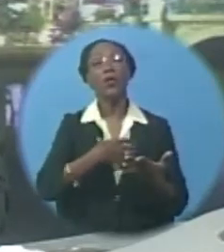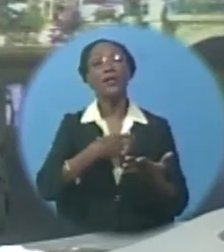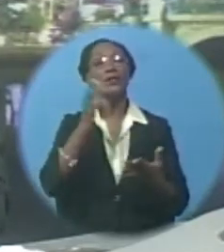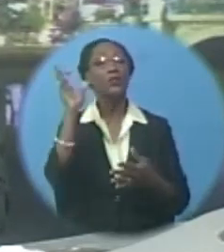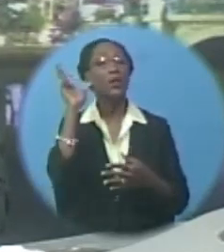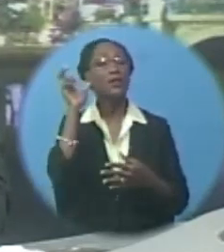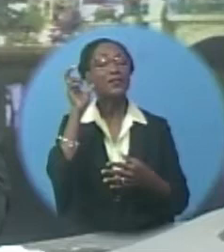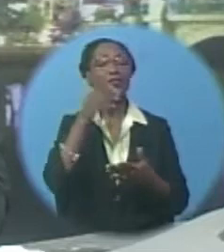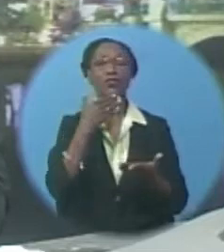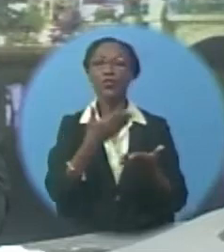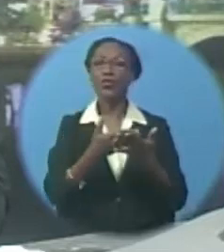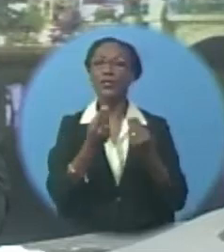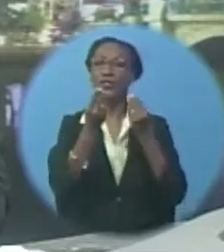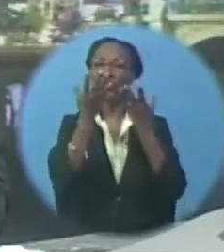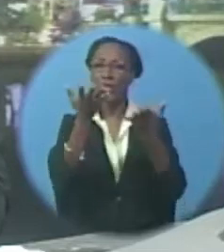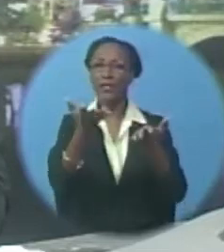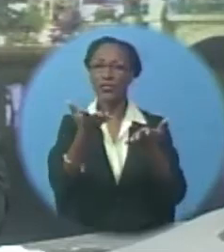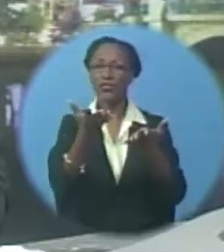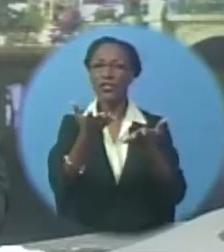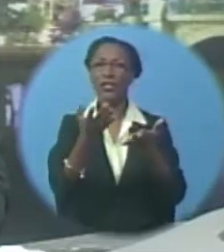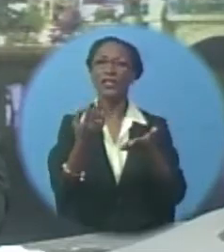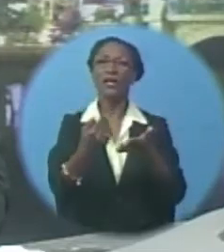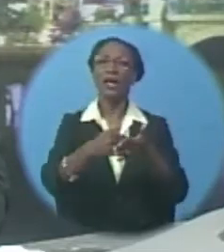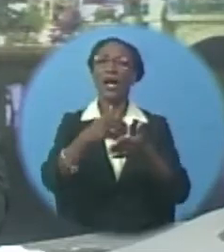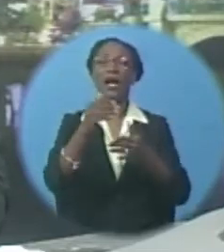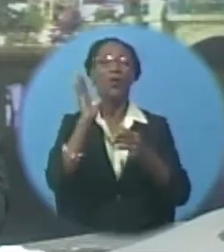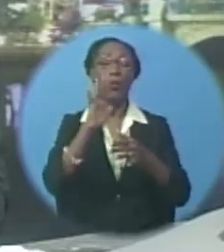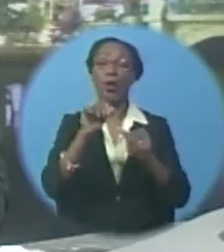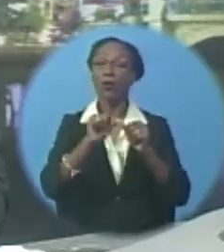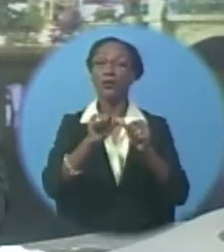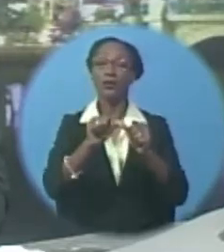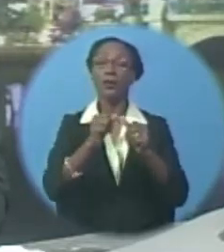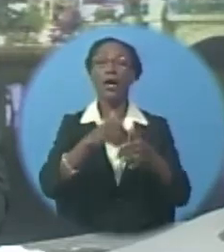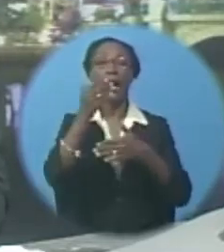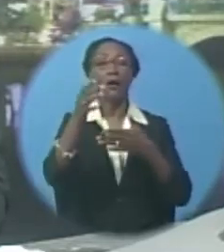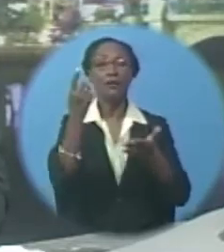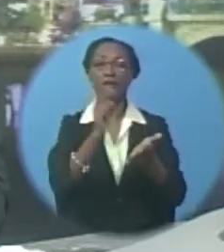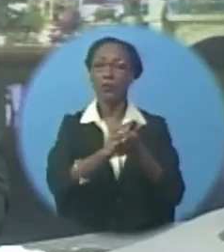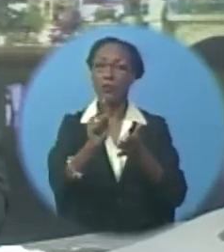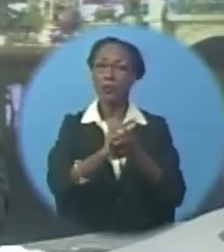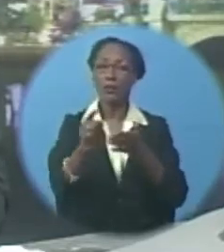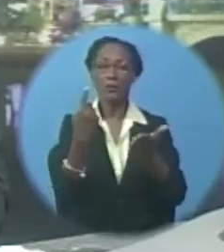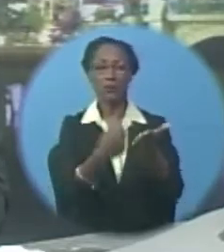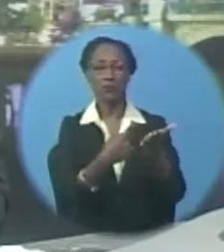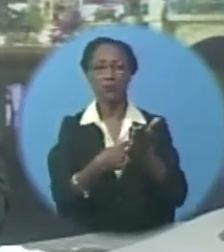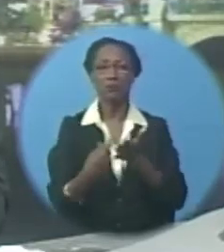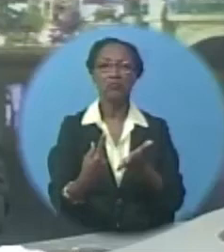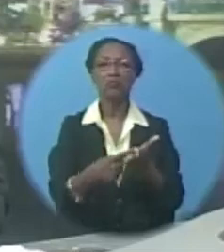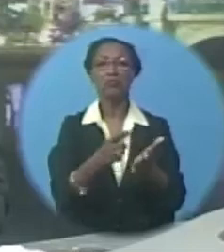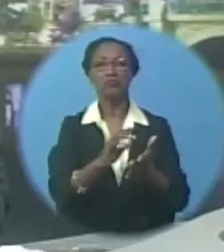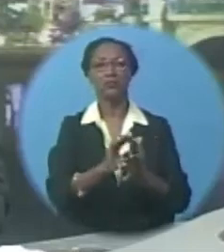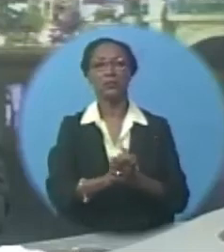settled on after weeks of consultation and deliberation on a number of options.